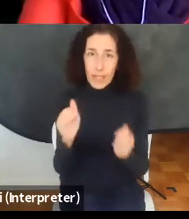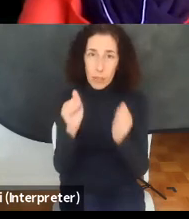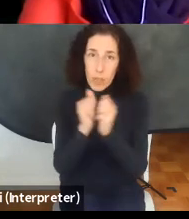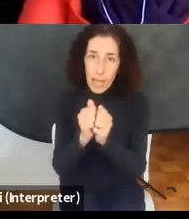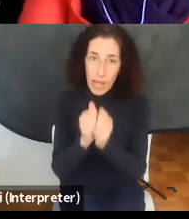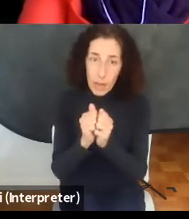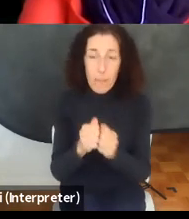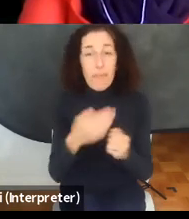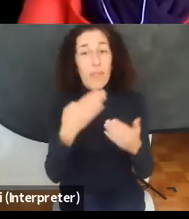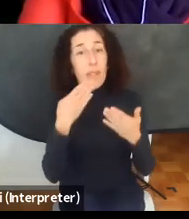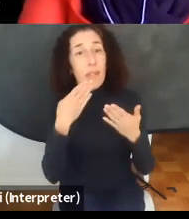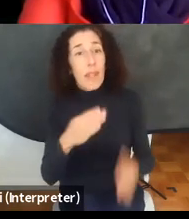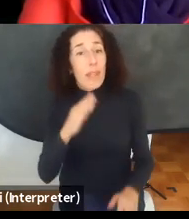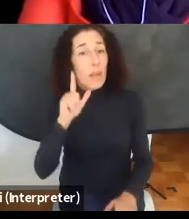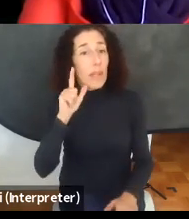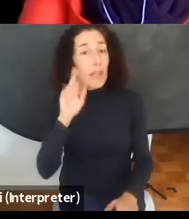Thank you, Lydia.